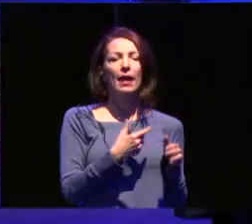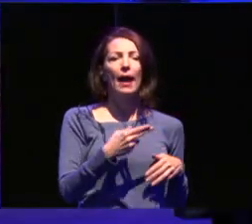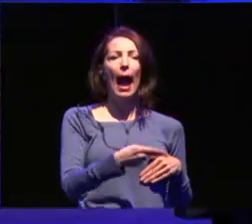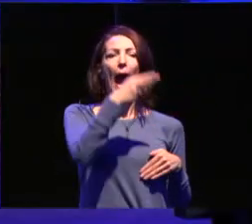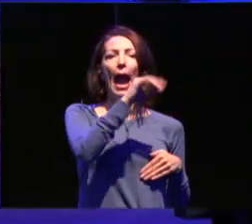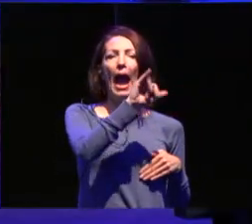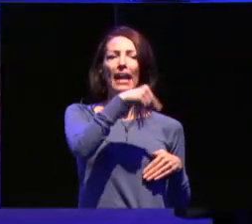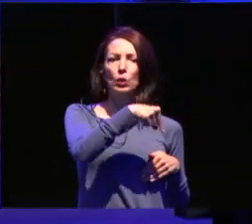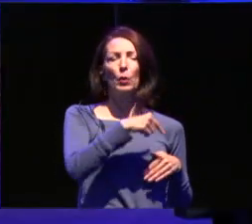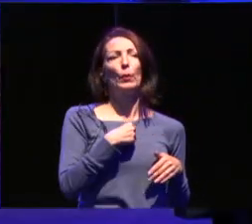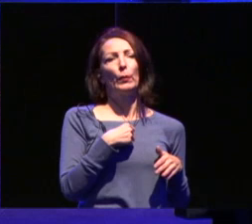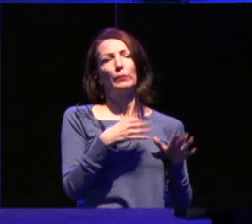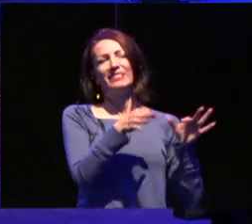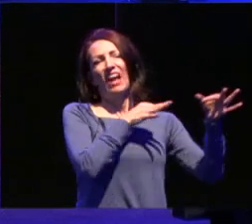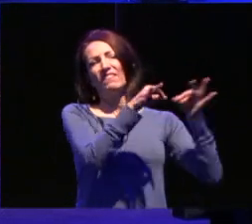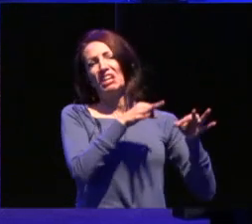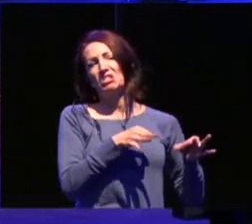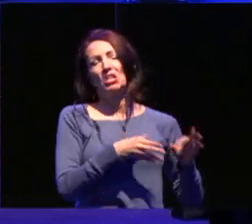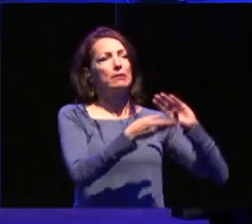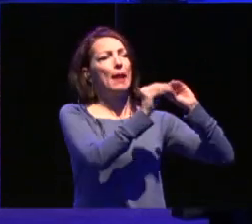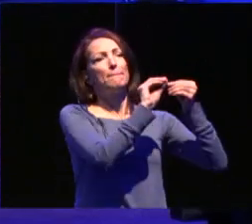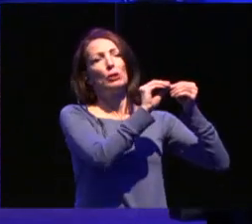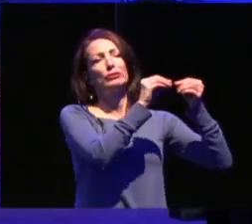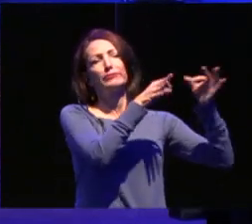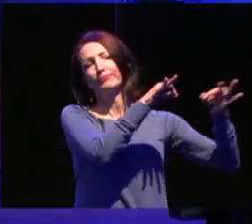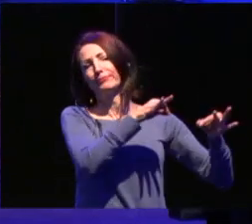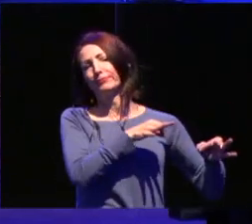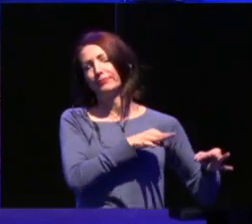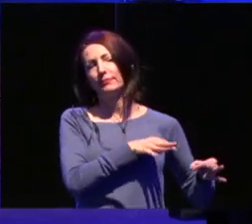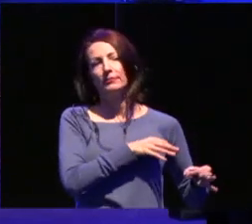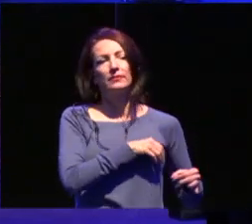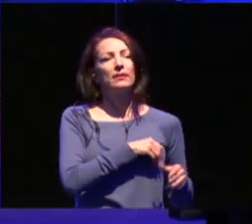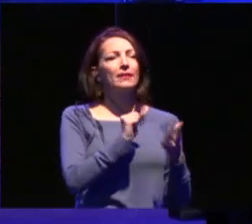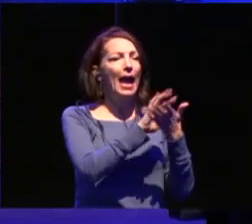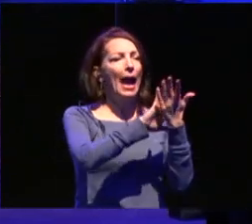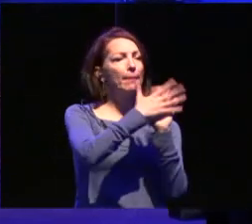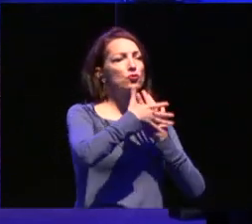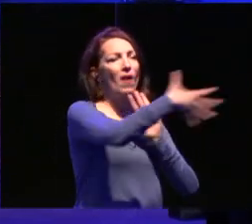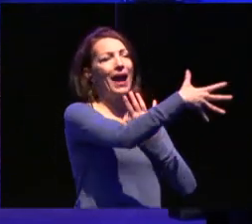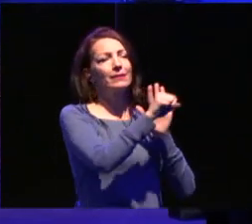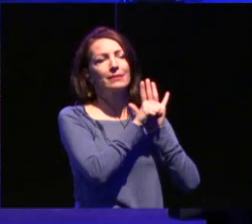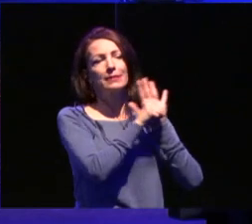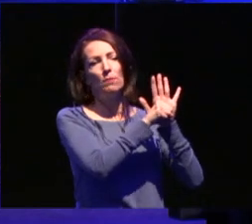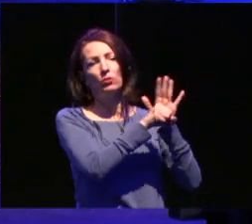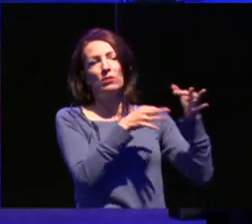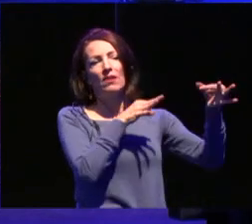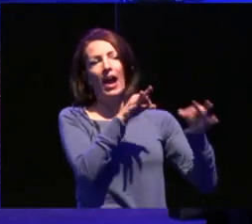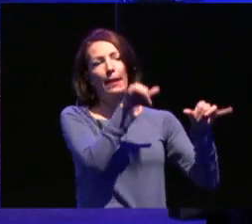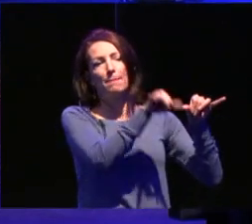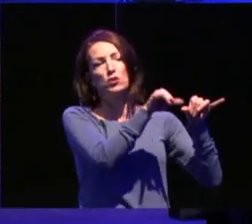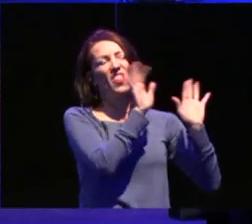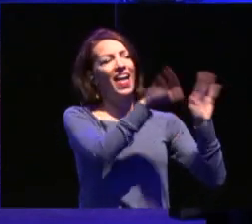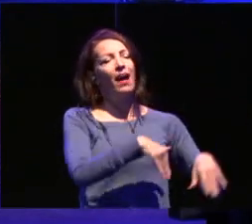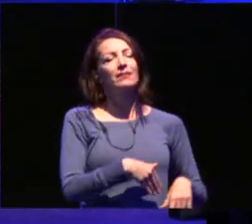to some interpretation of numbers and abstract signs and things of that particular nature, how they measure